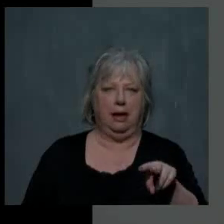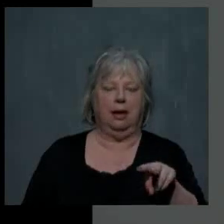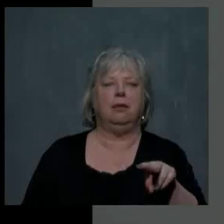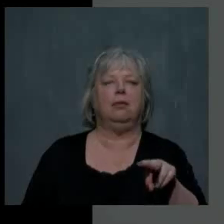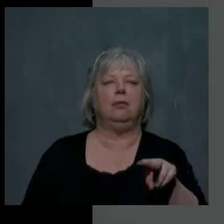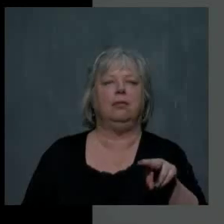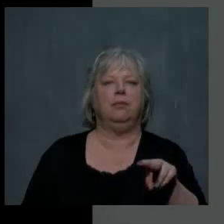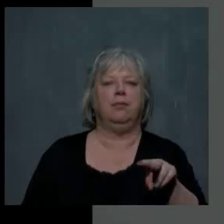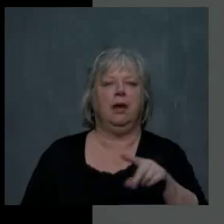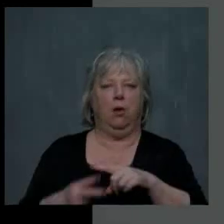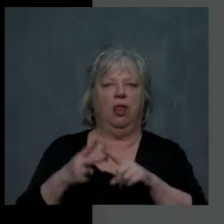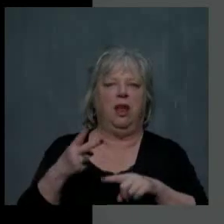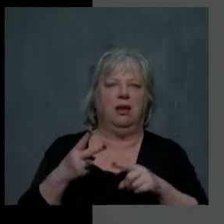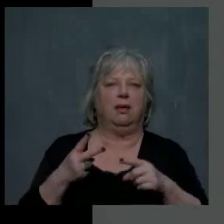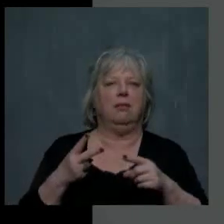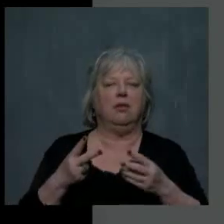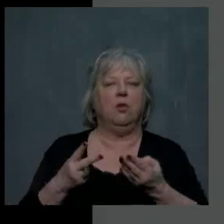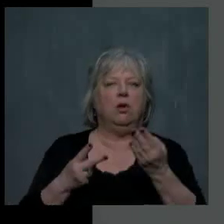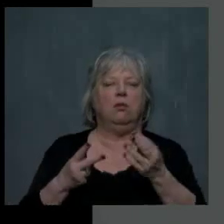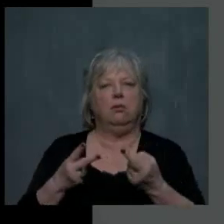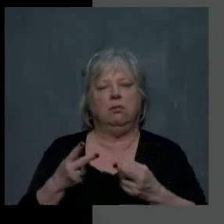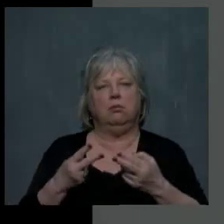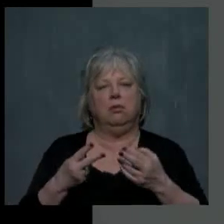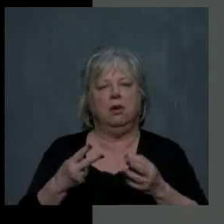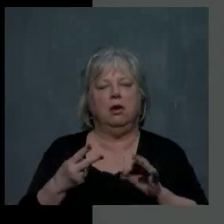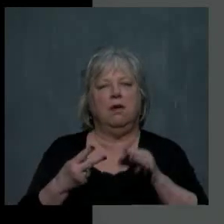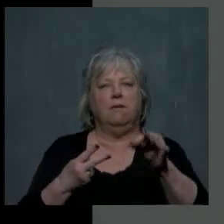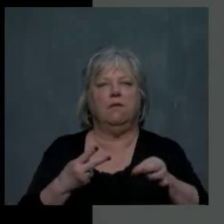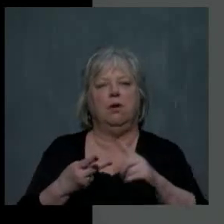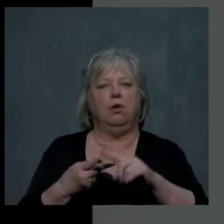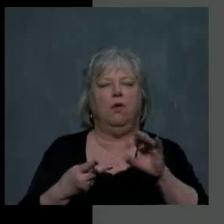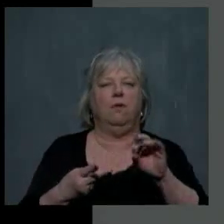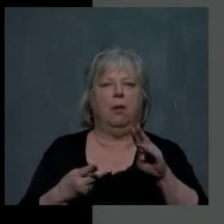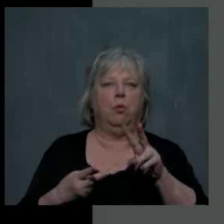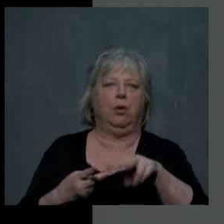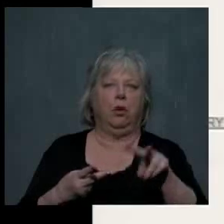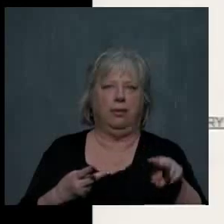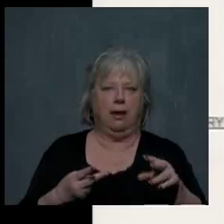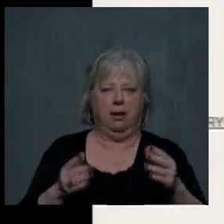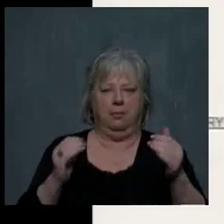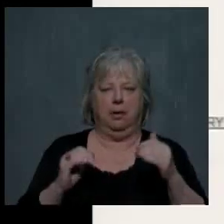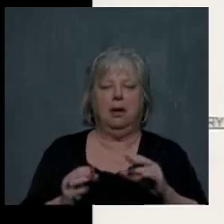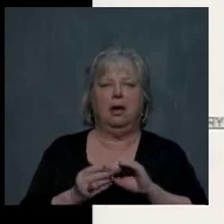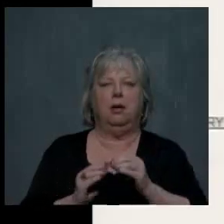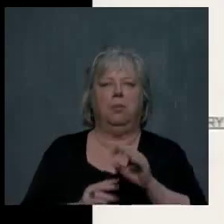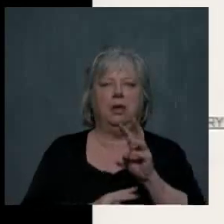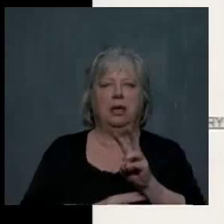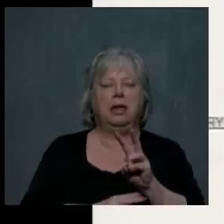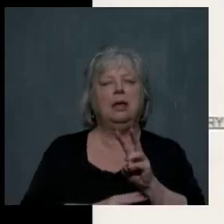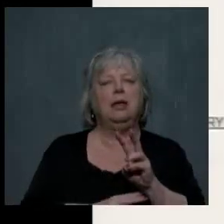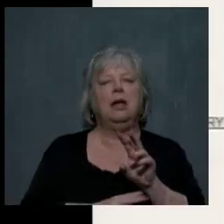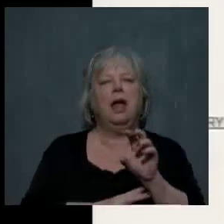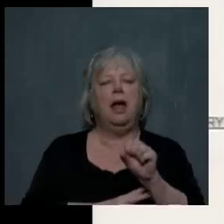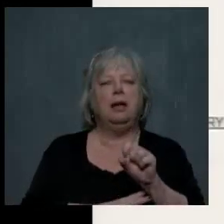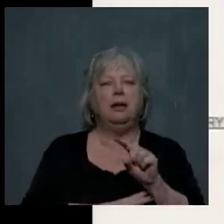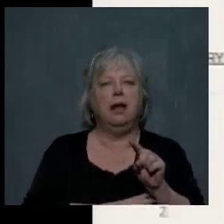hearing, or these items to the February 22nd, 2018 public hearing. Item number 6, file